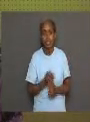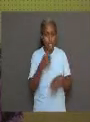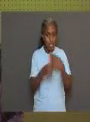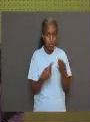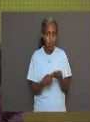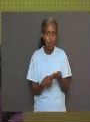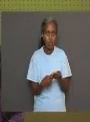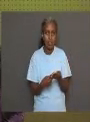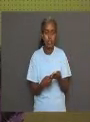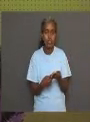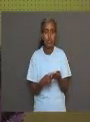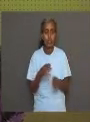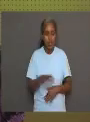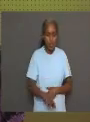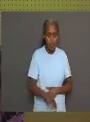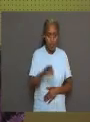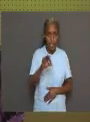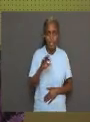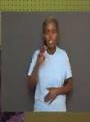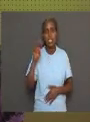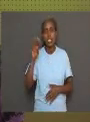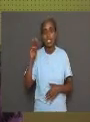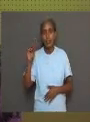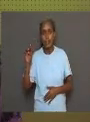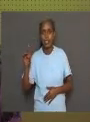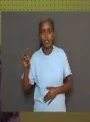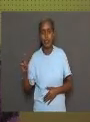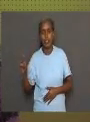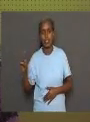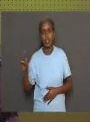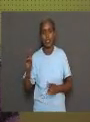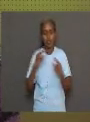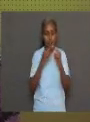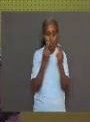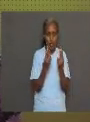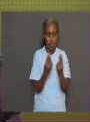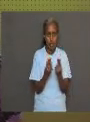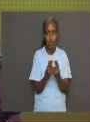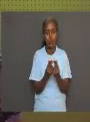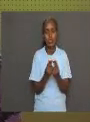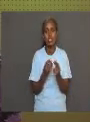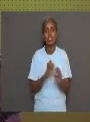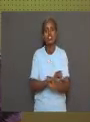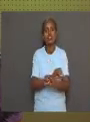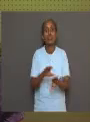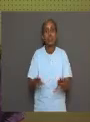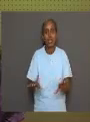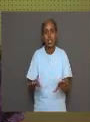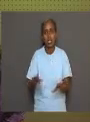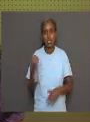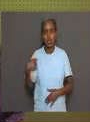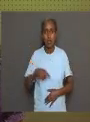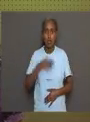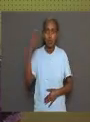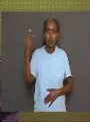Therefore, to find the mean deviation for grouped distributions, we